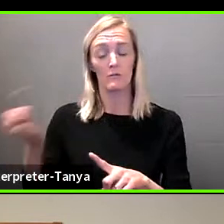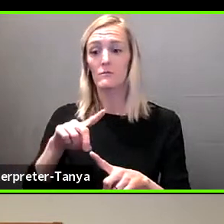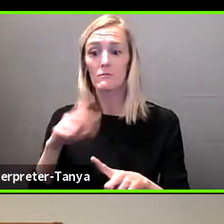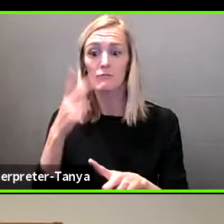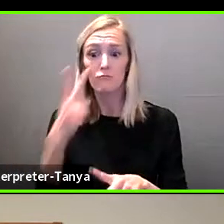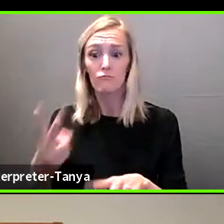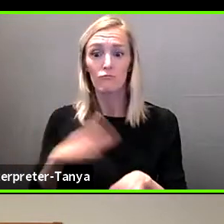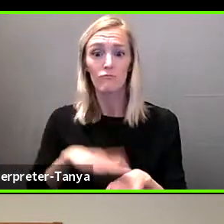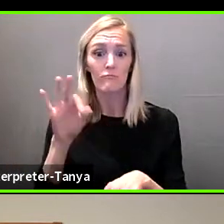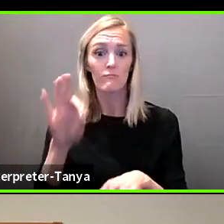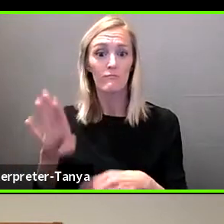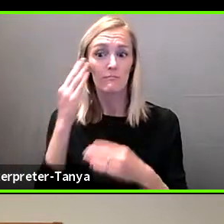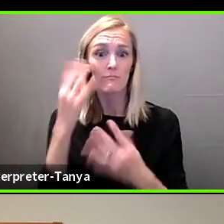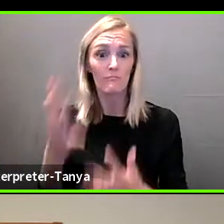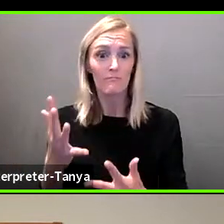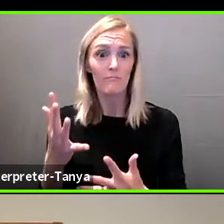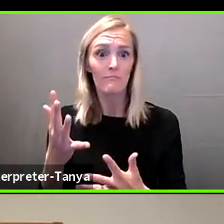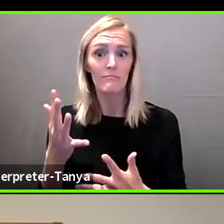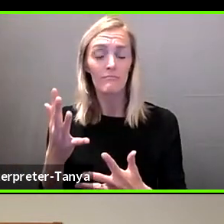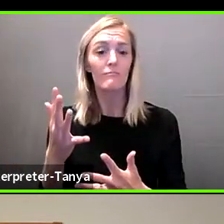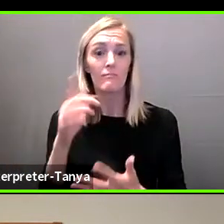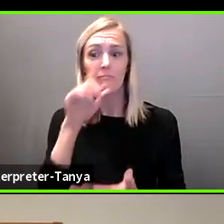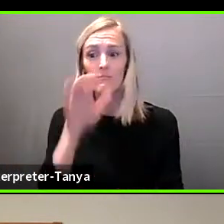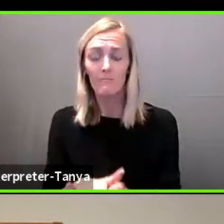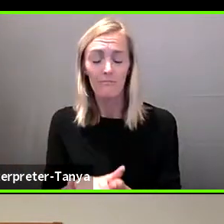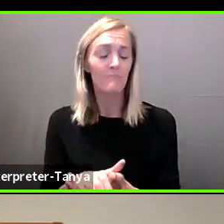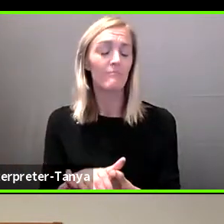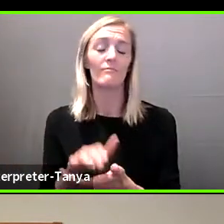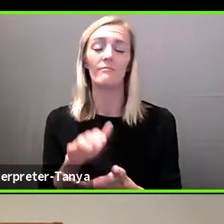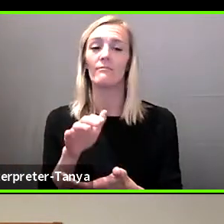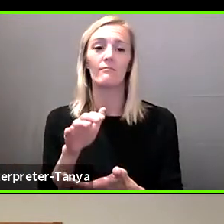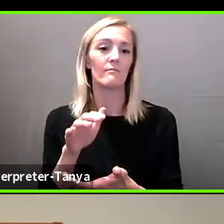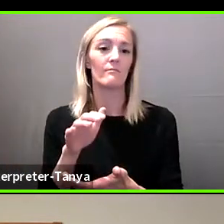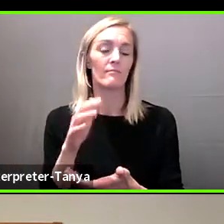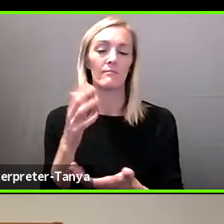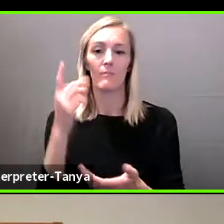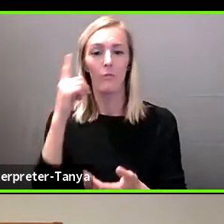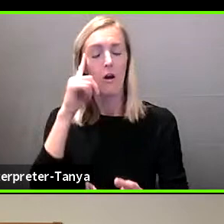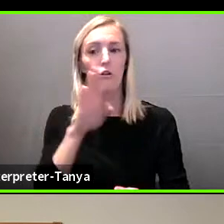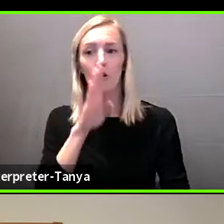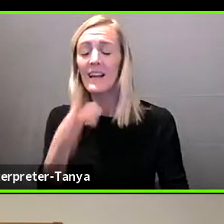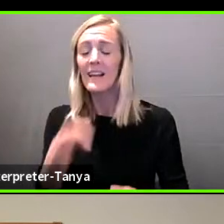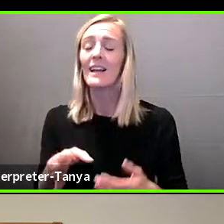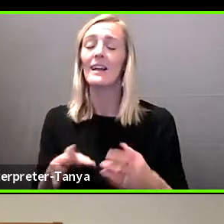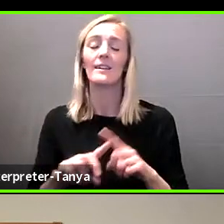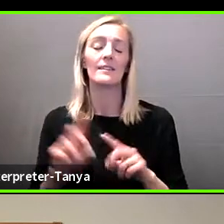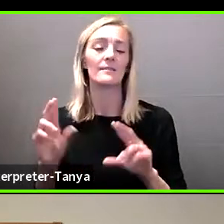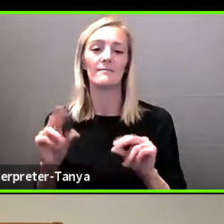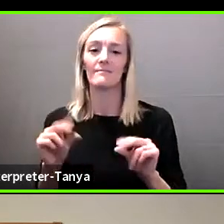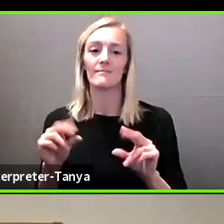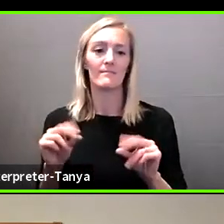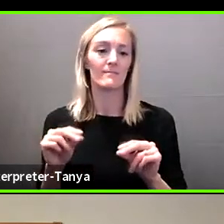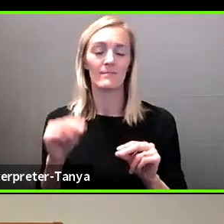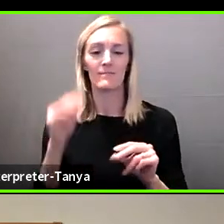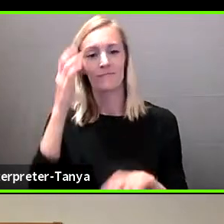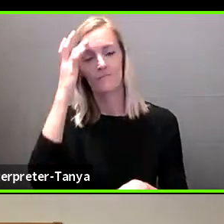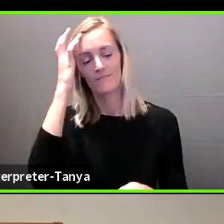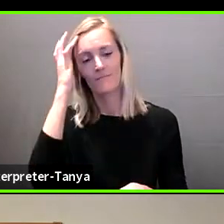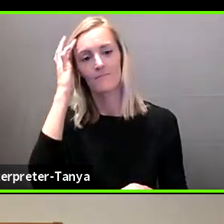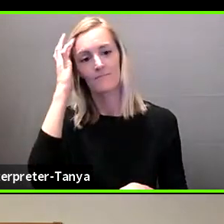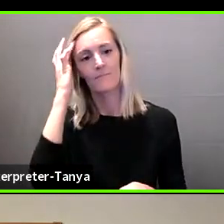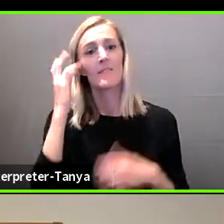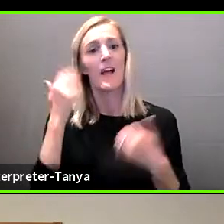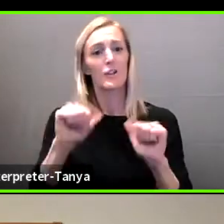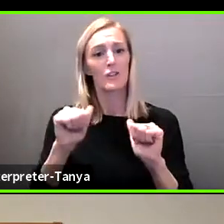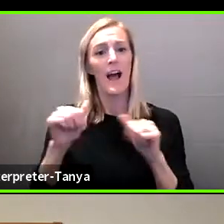on Facebook that's absolutely ludicrous, but they take it as if it's real. And when you talk to them about trying to